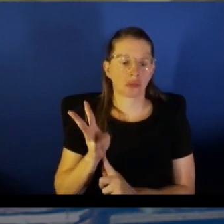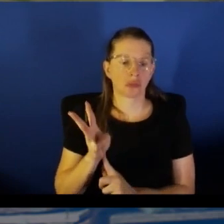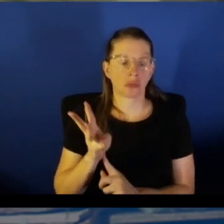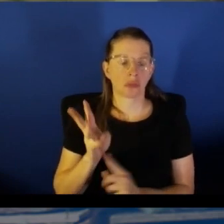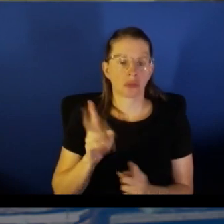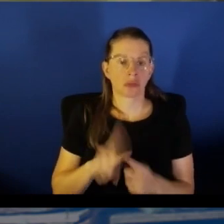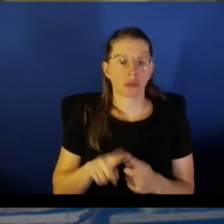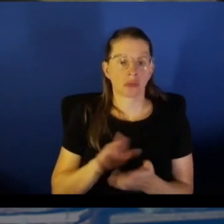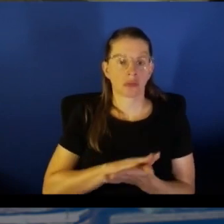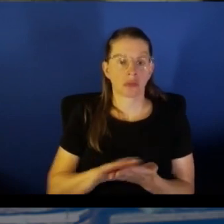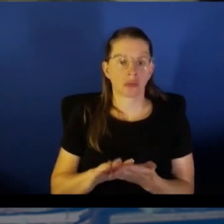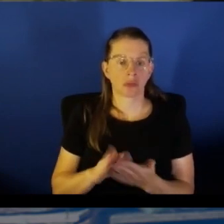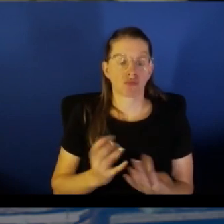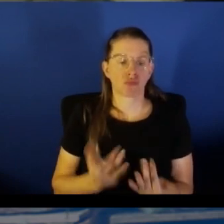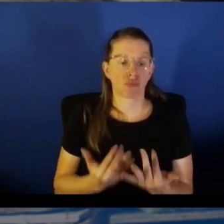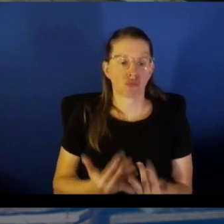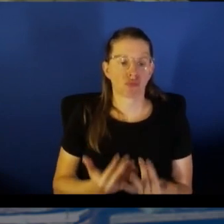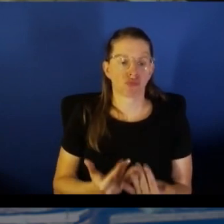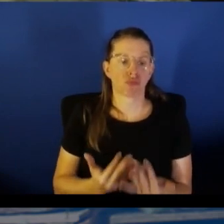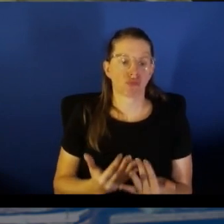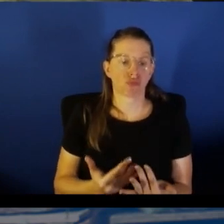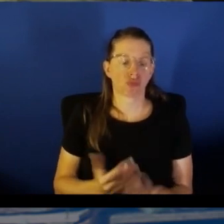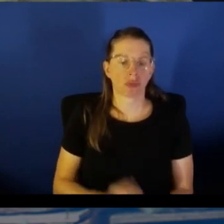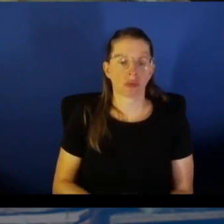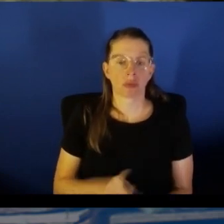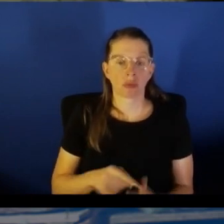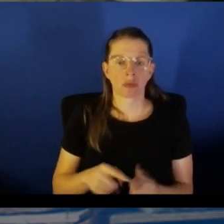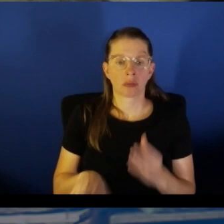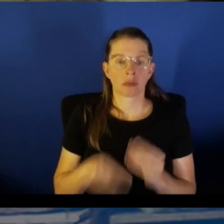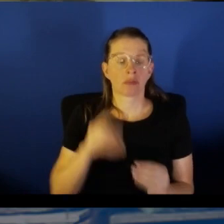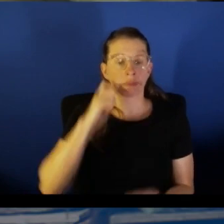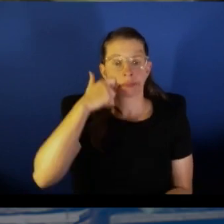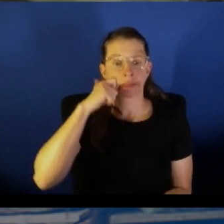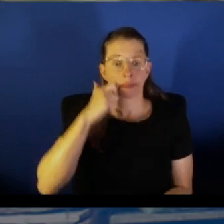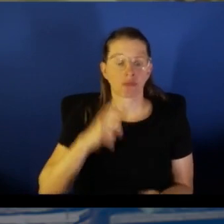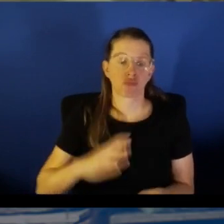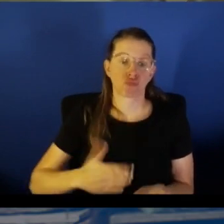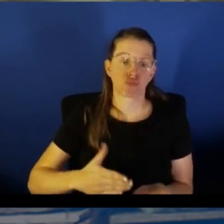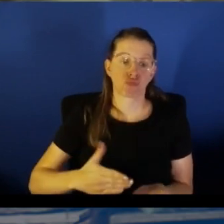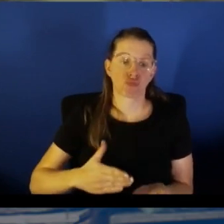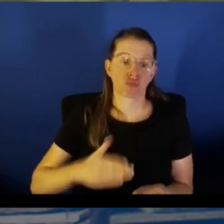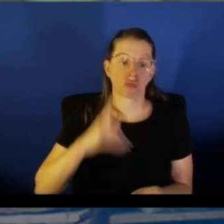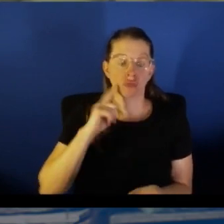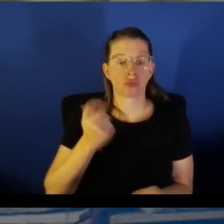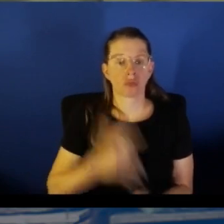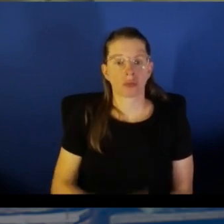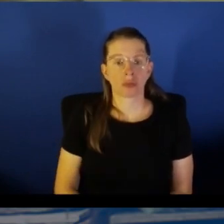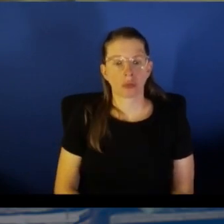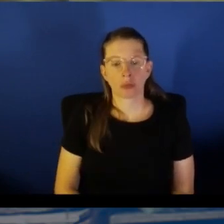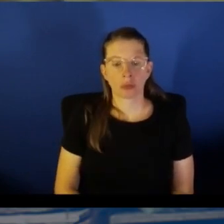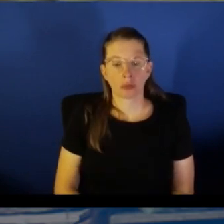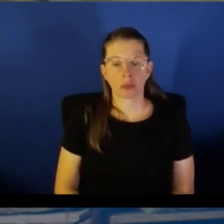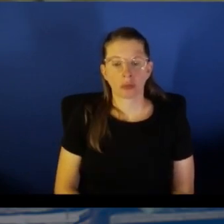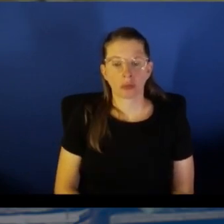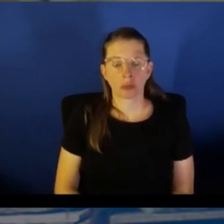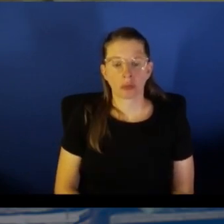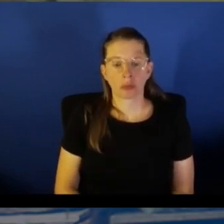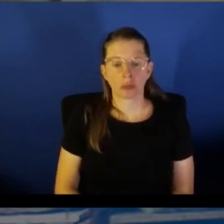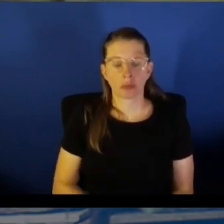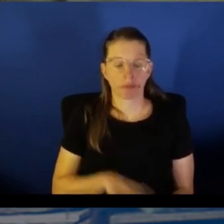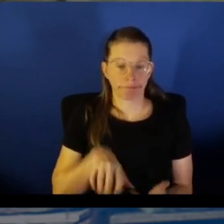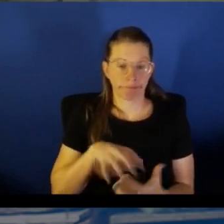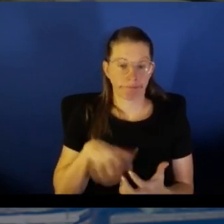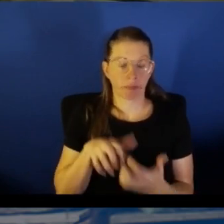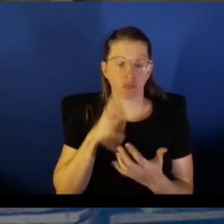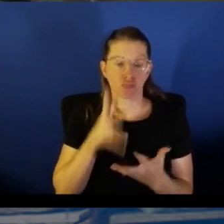little boil going. Then we're going to add in our onions, let that saute for a little bit. Once those get nice mixed in there, we're going to let them sit for